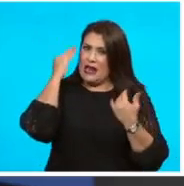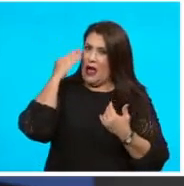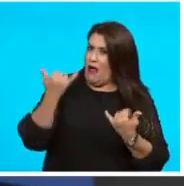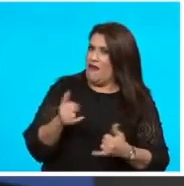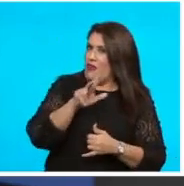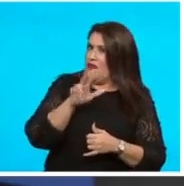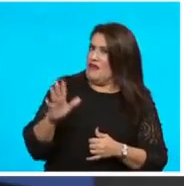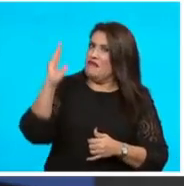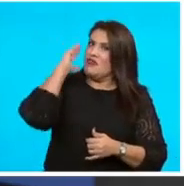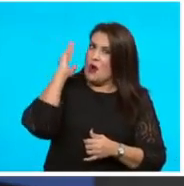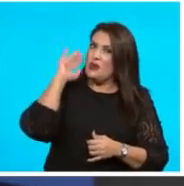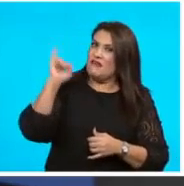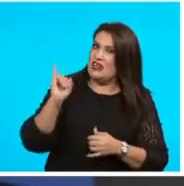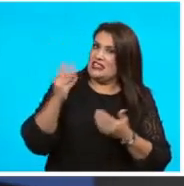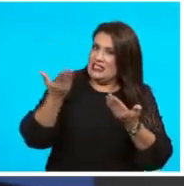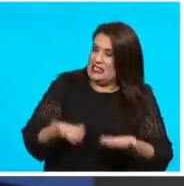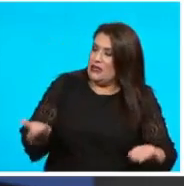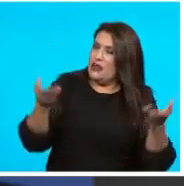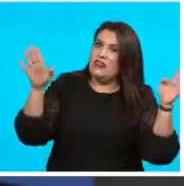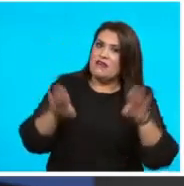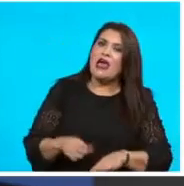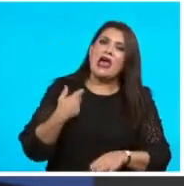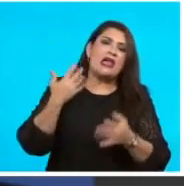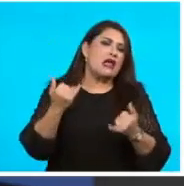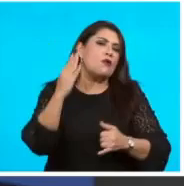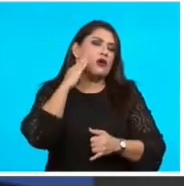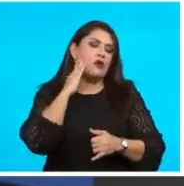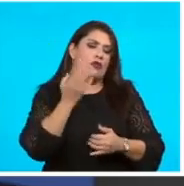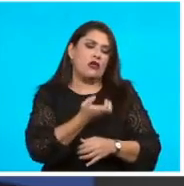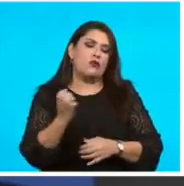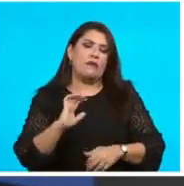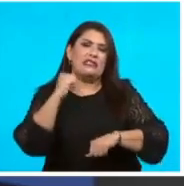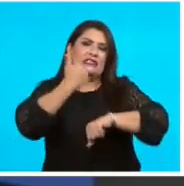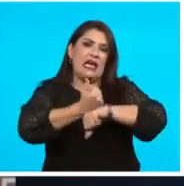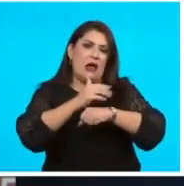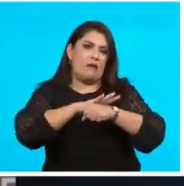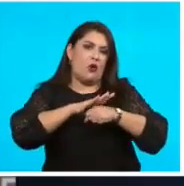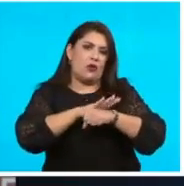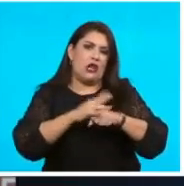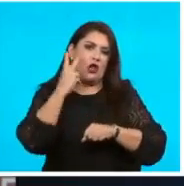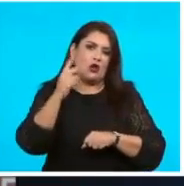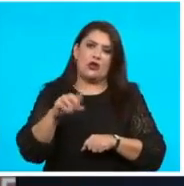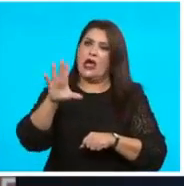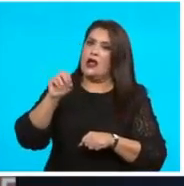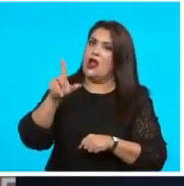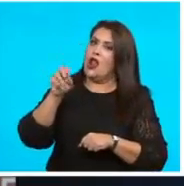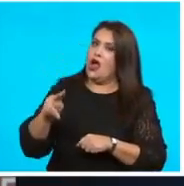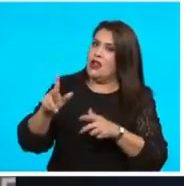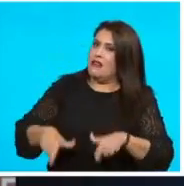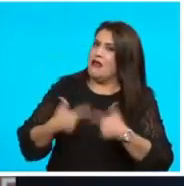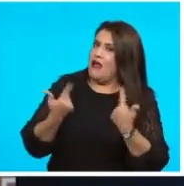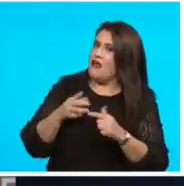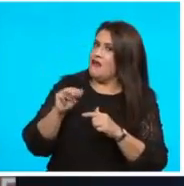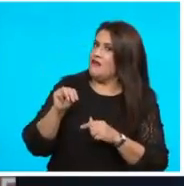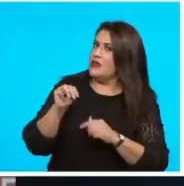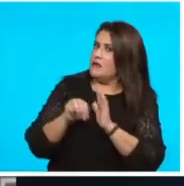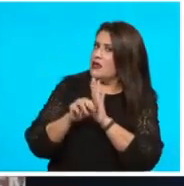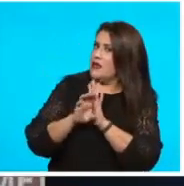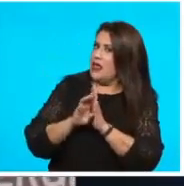and today we learned about the equipment in place locally. Let's get to Christian Colon live at McAllen Medical Center.